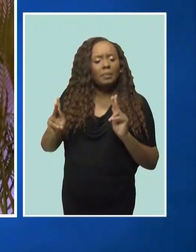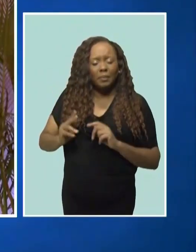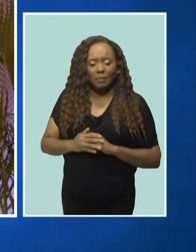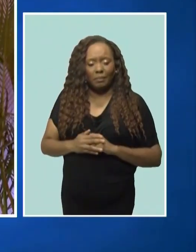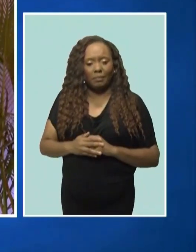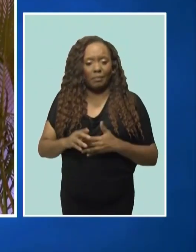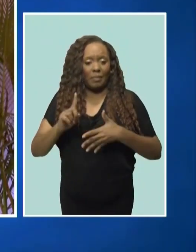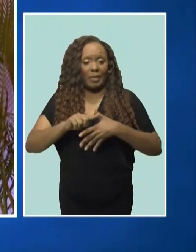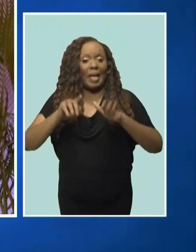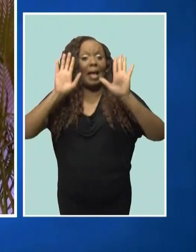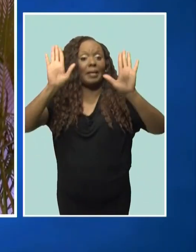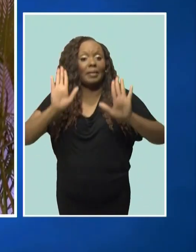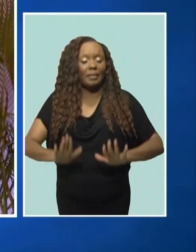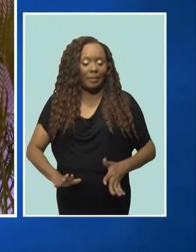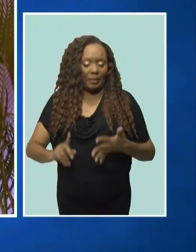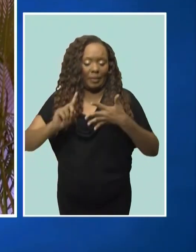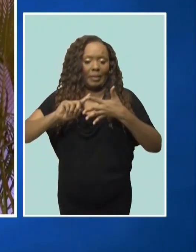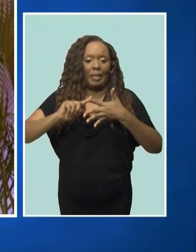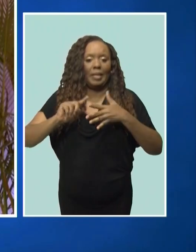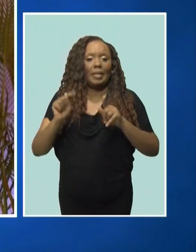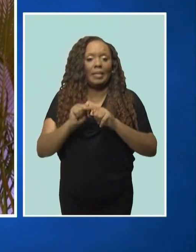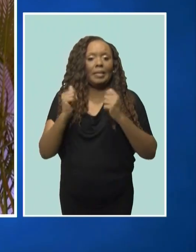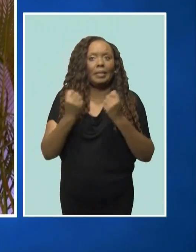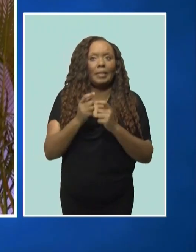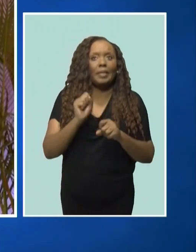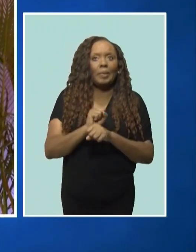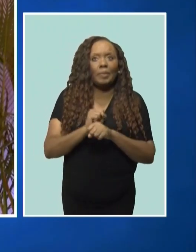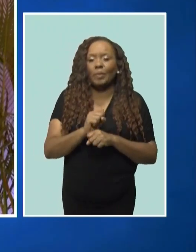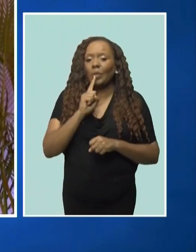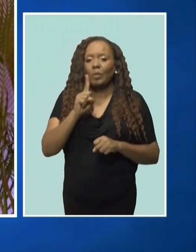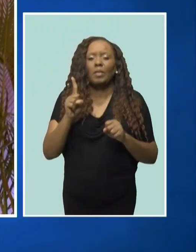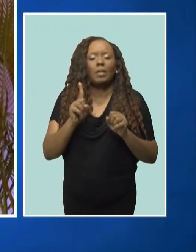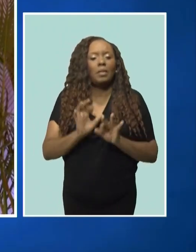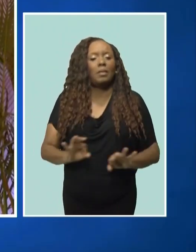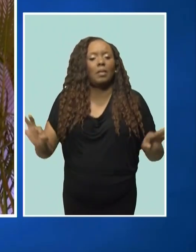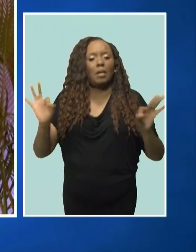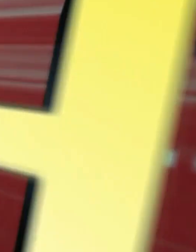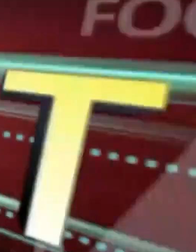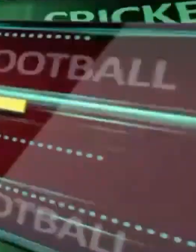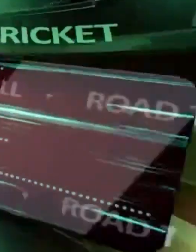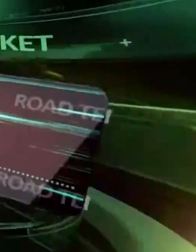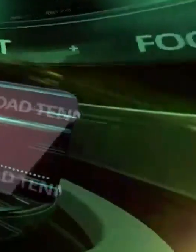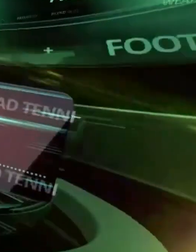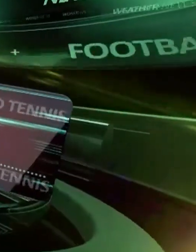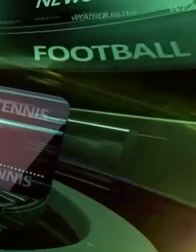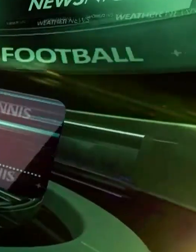to teamwork, which is a feature of our corporate values.